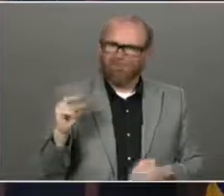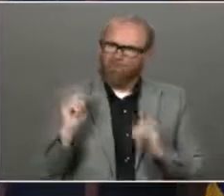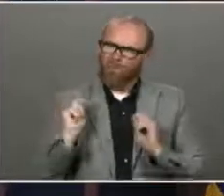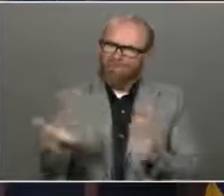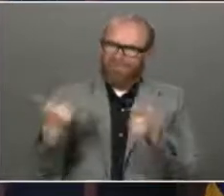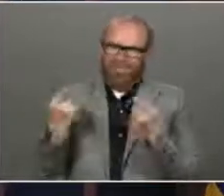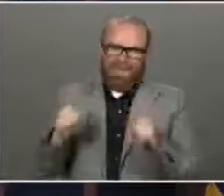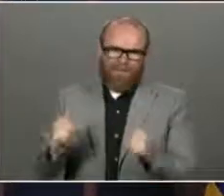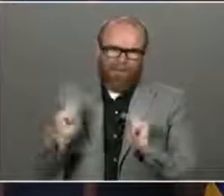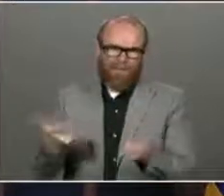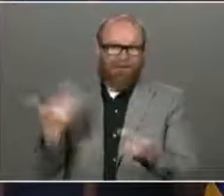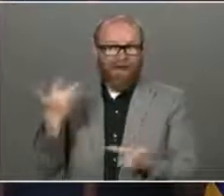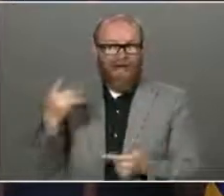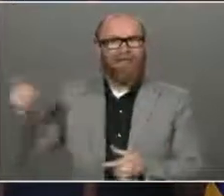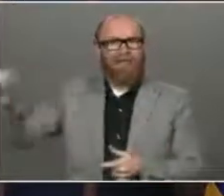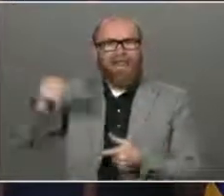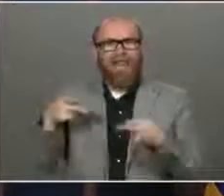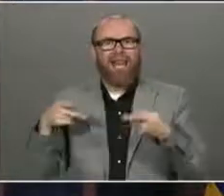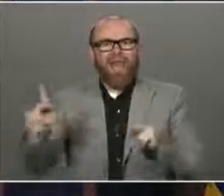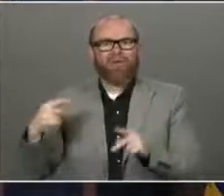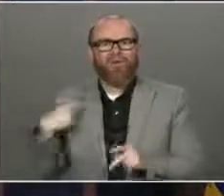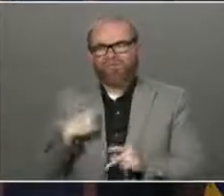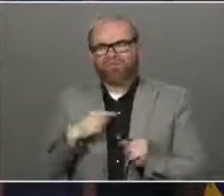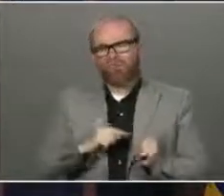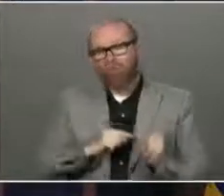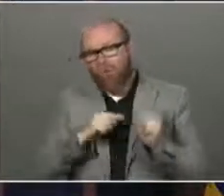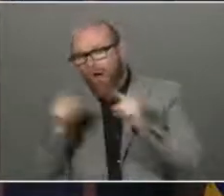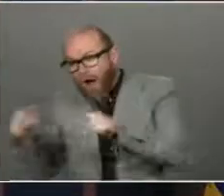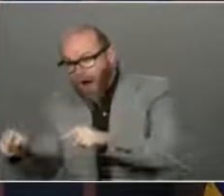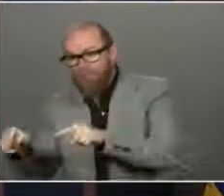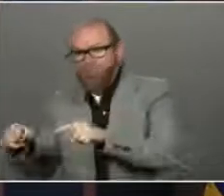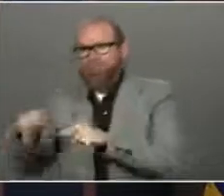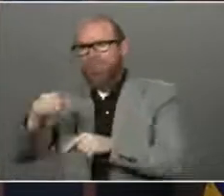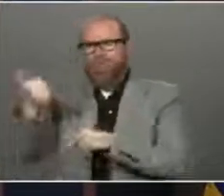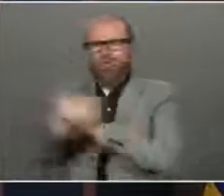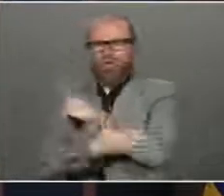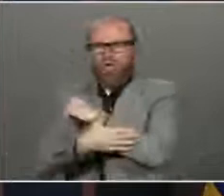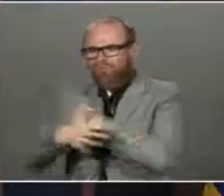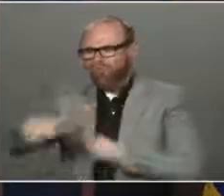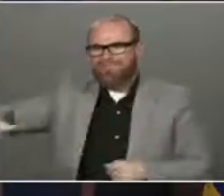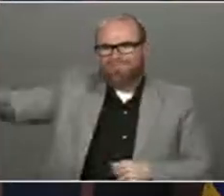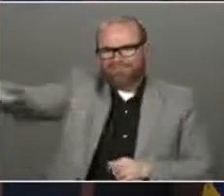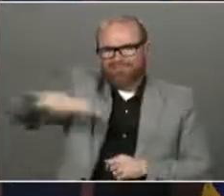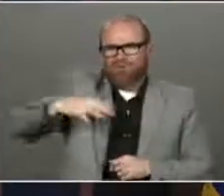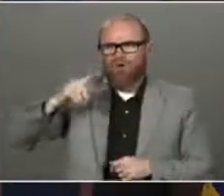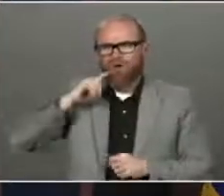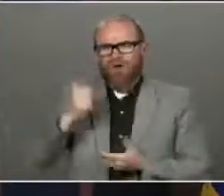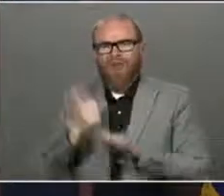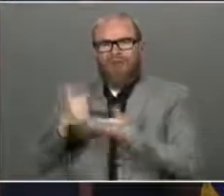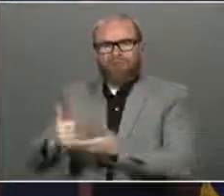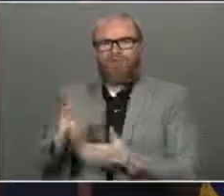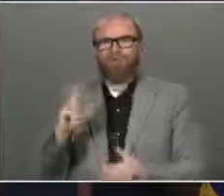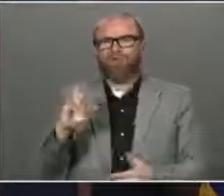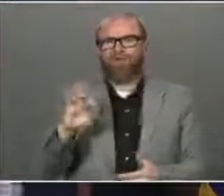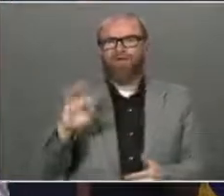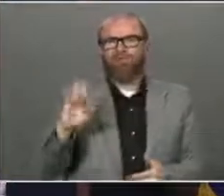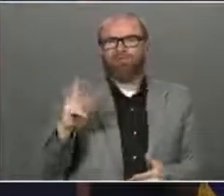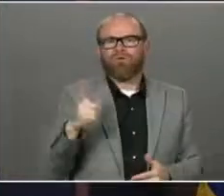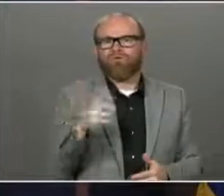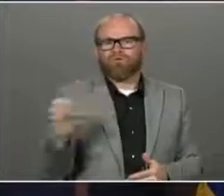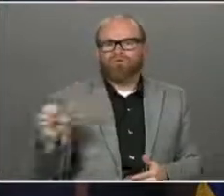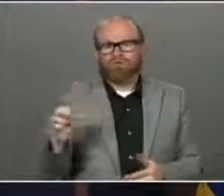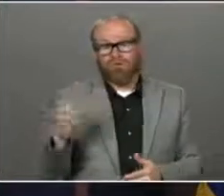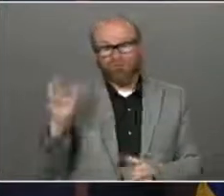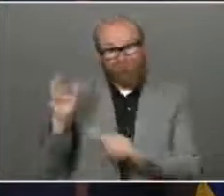that the surrounding countries are taking in these refugees, and so Poland and Romania